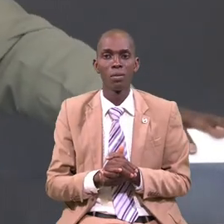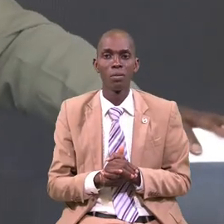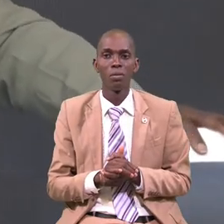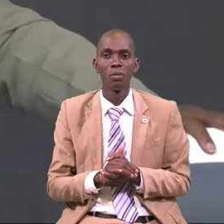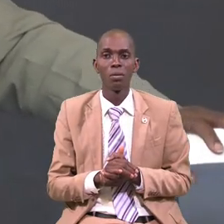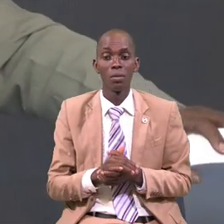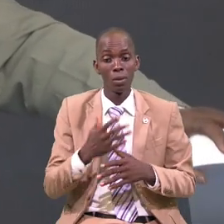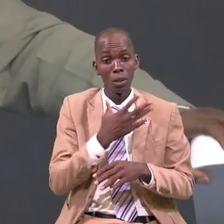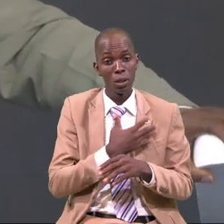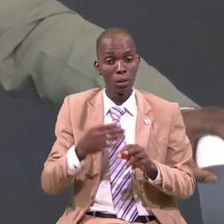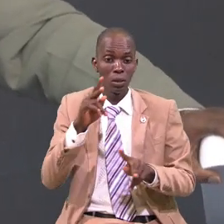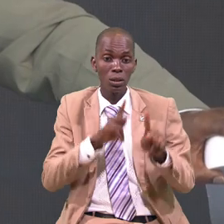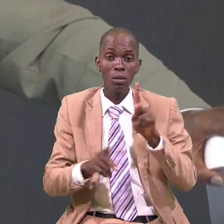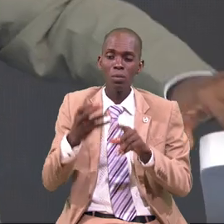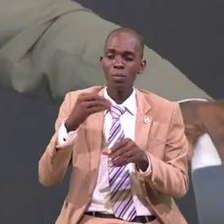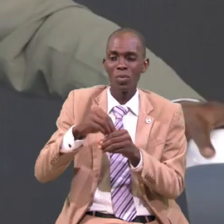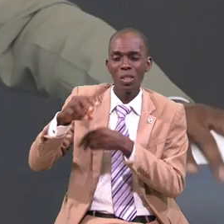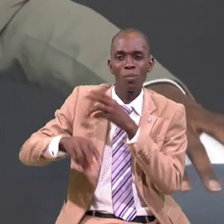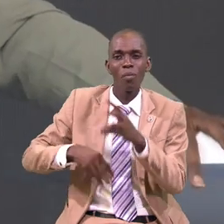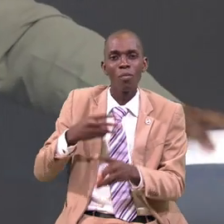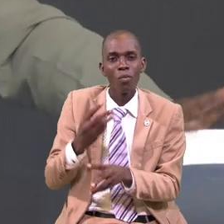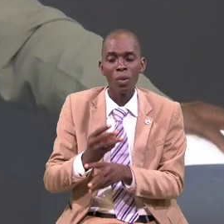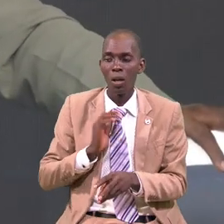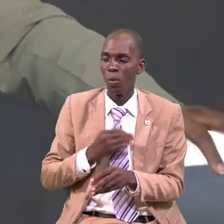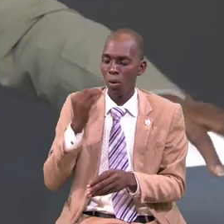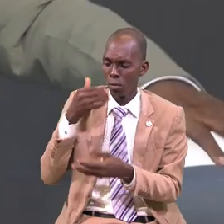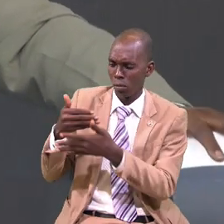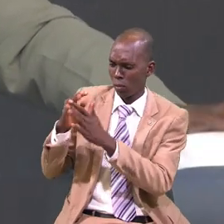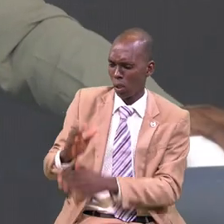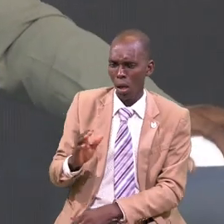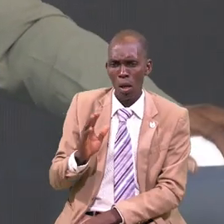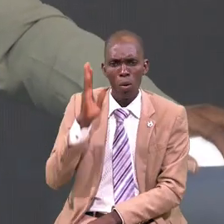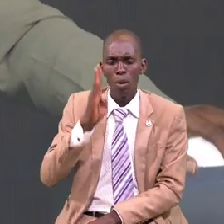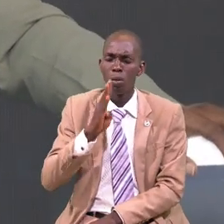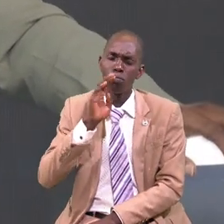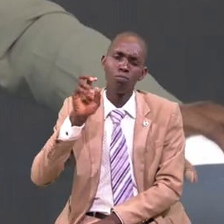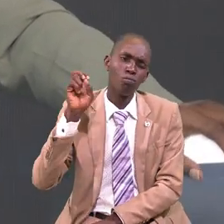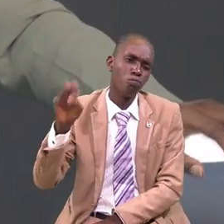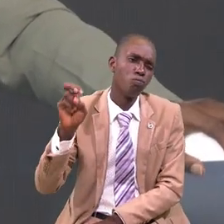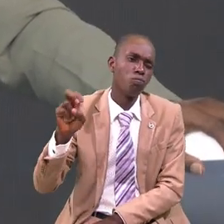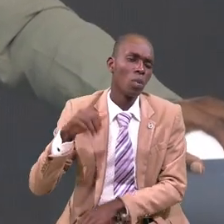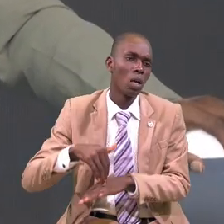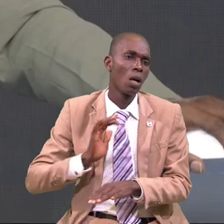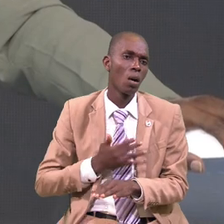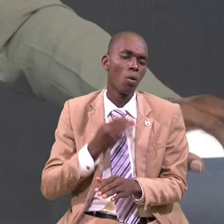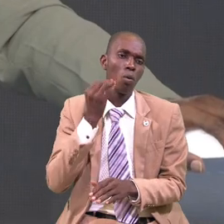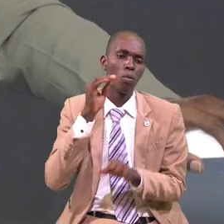And the people of the world, our neighbors, will be knocking on our door.